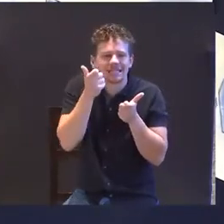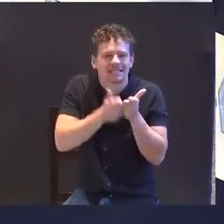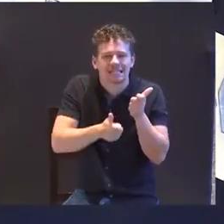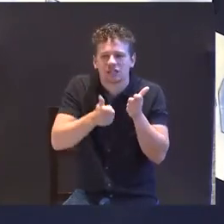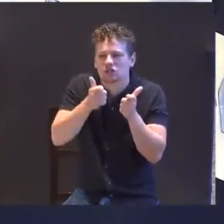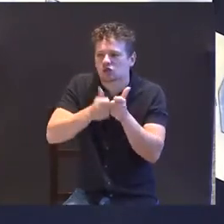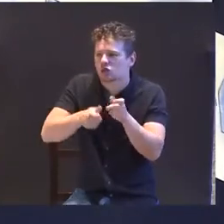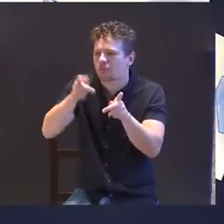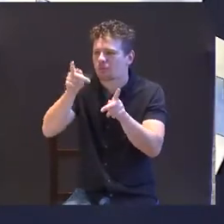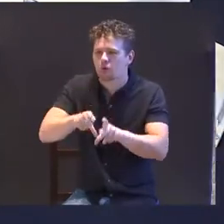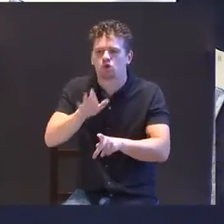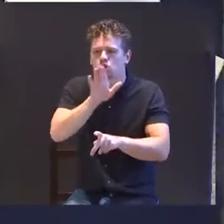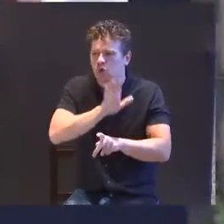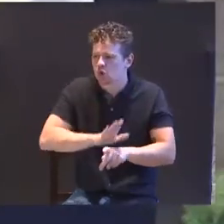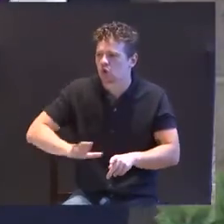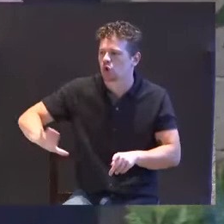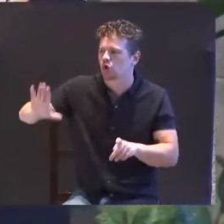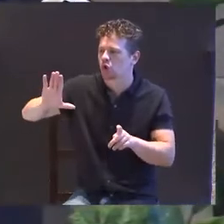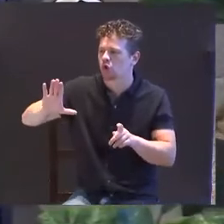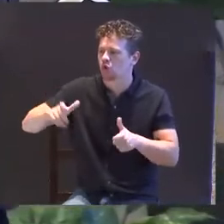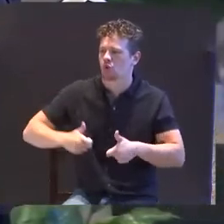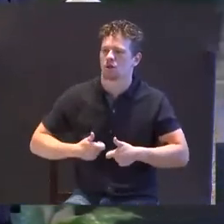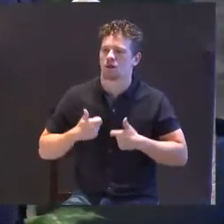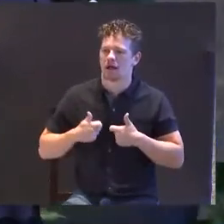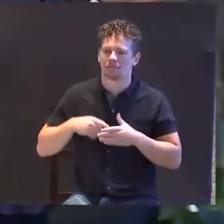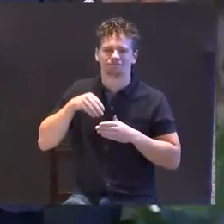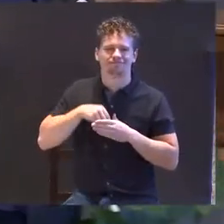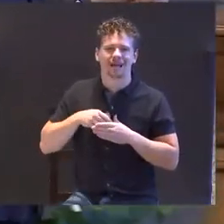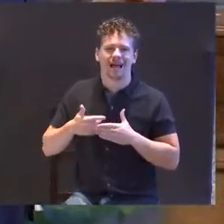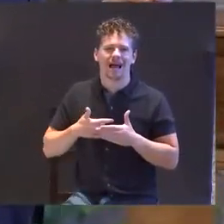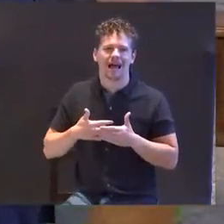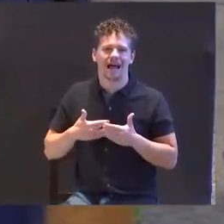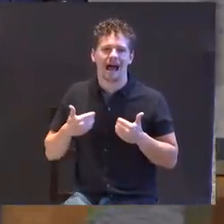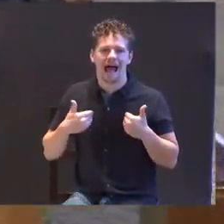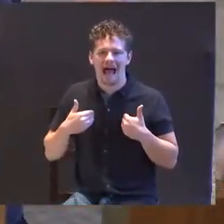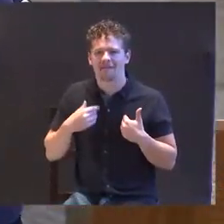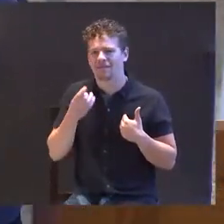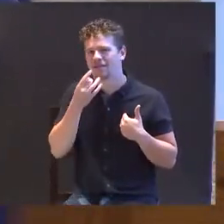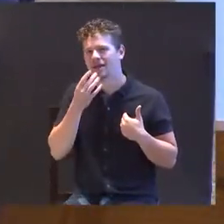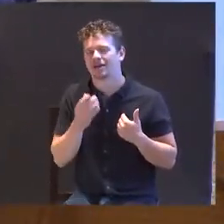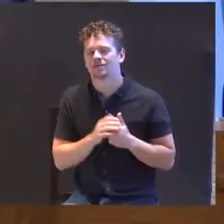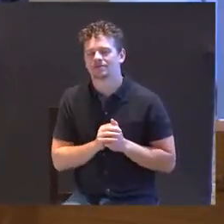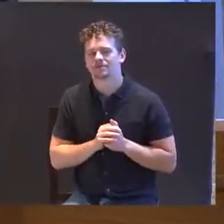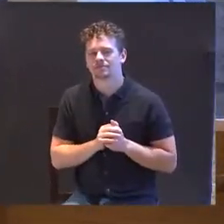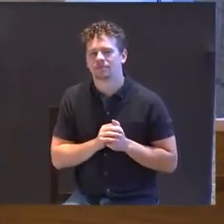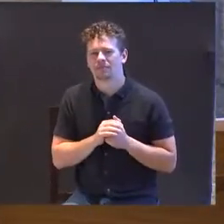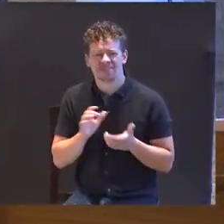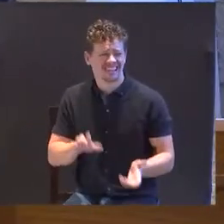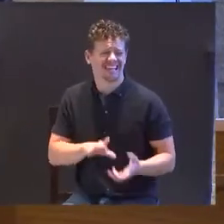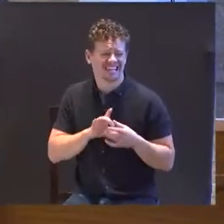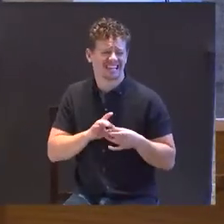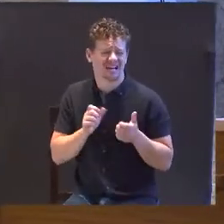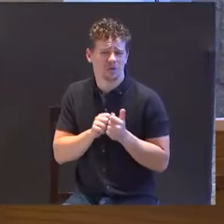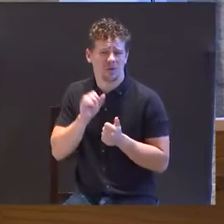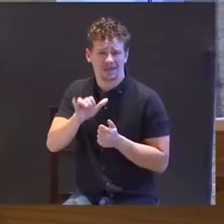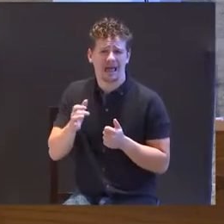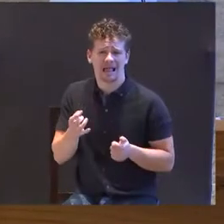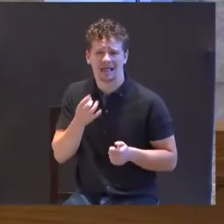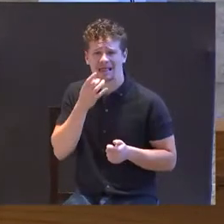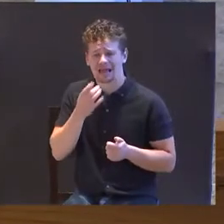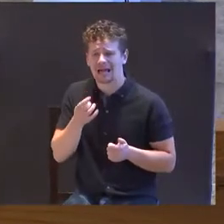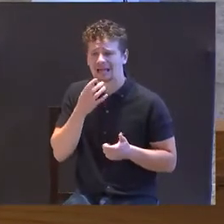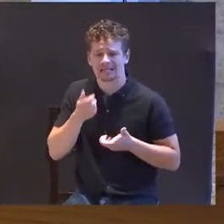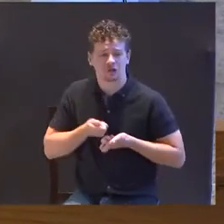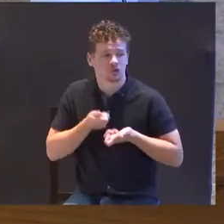being. In my experience, in order to truly get in touch with that light and to express that light, is